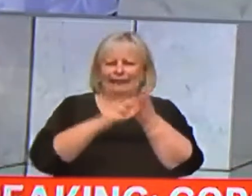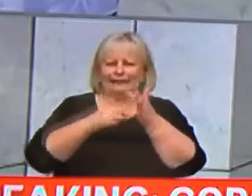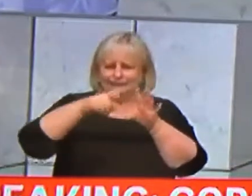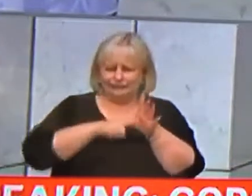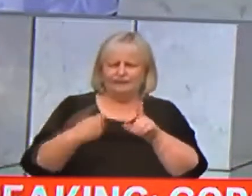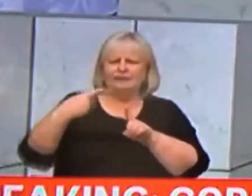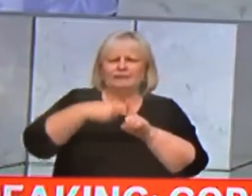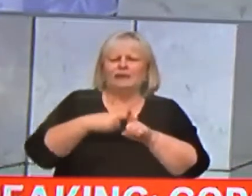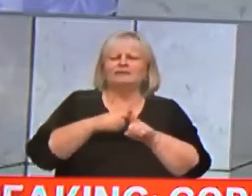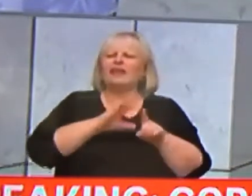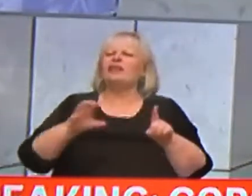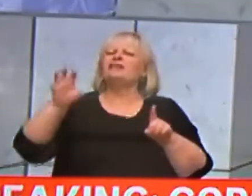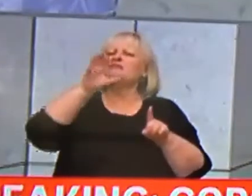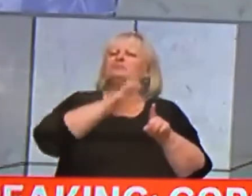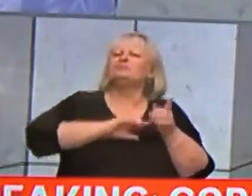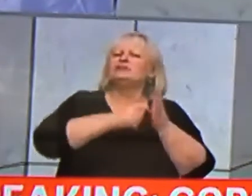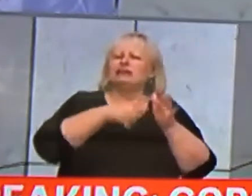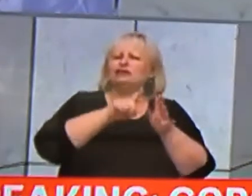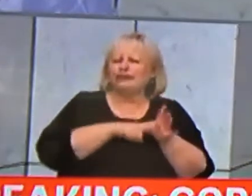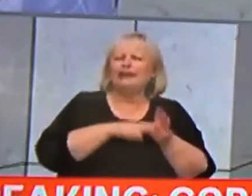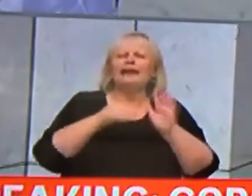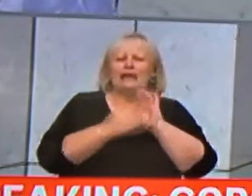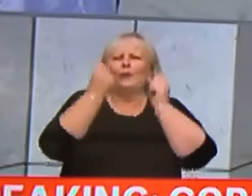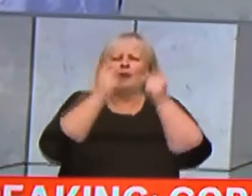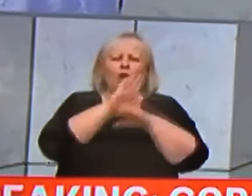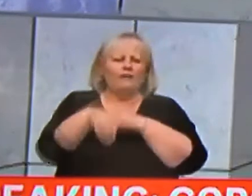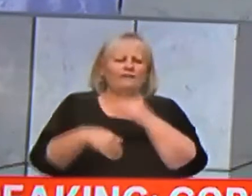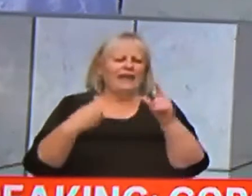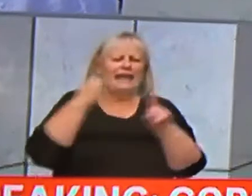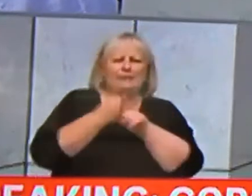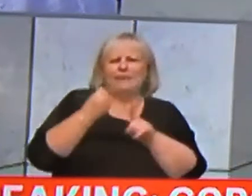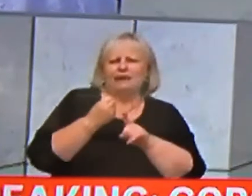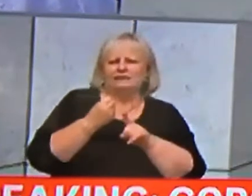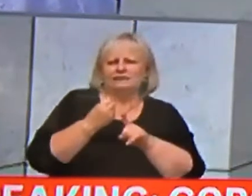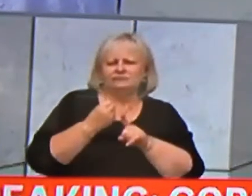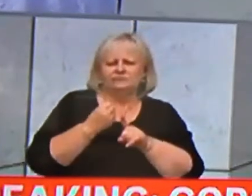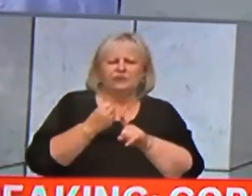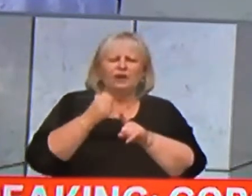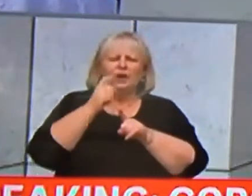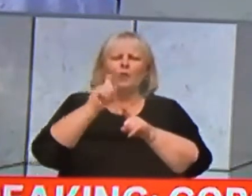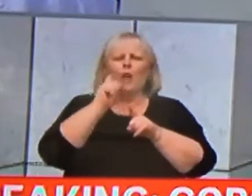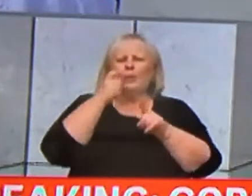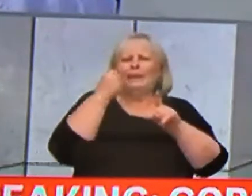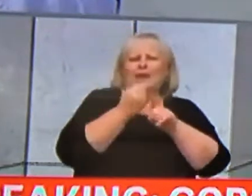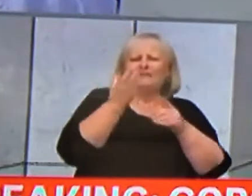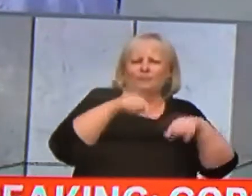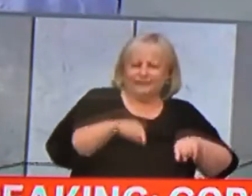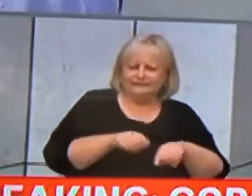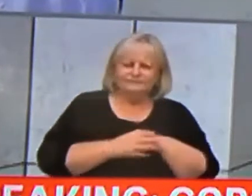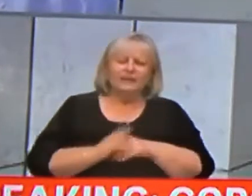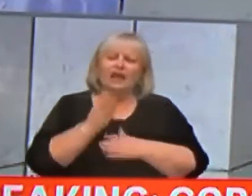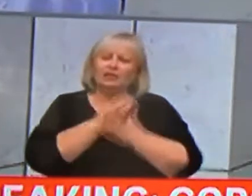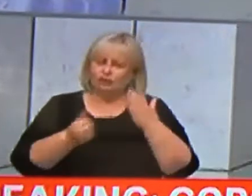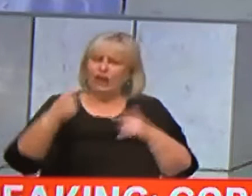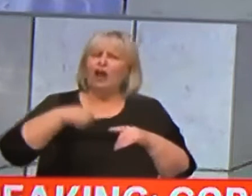and territories were given a very extensive understanding of the impacts that we're potentially dealing with. The Treasurer and I will